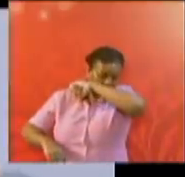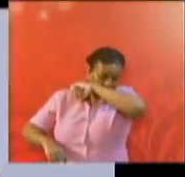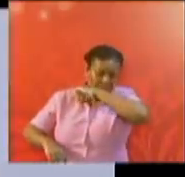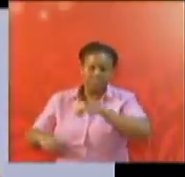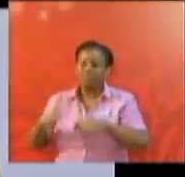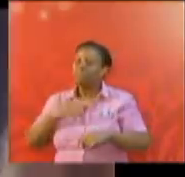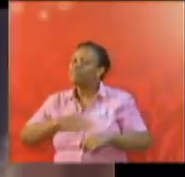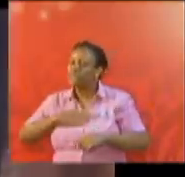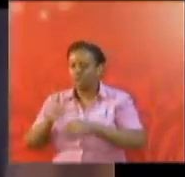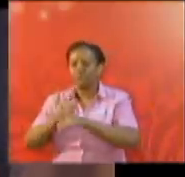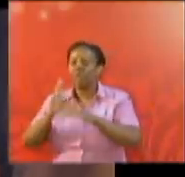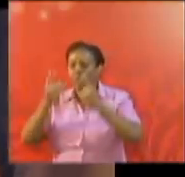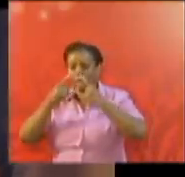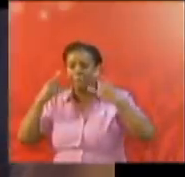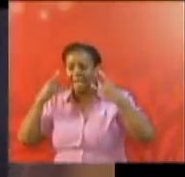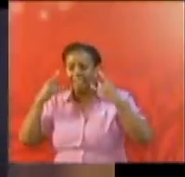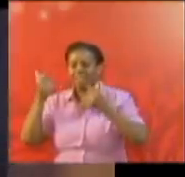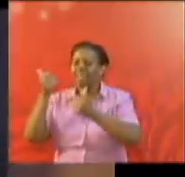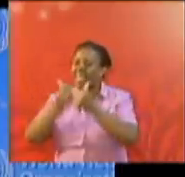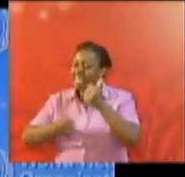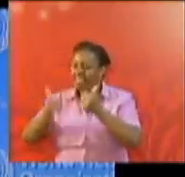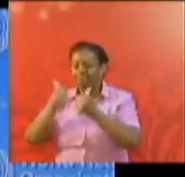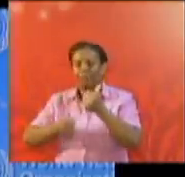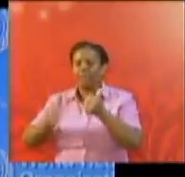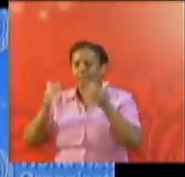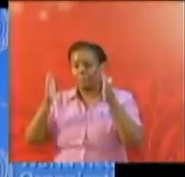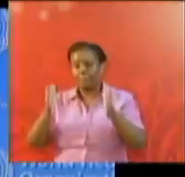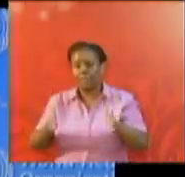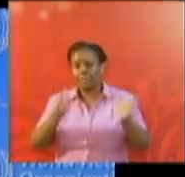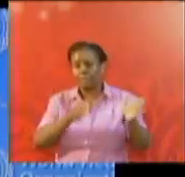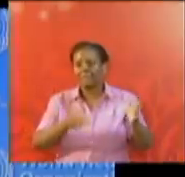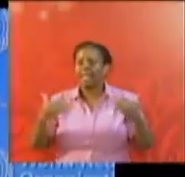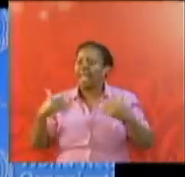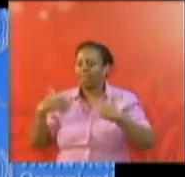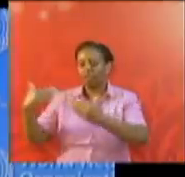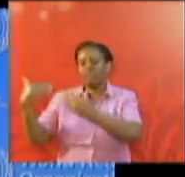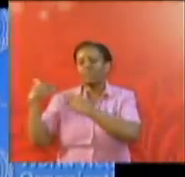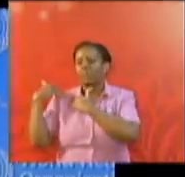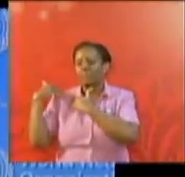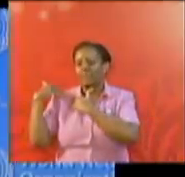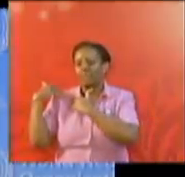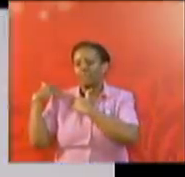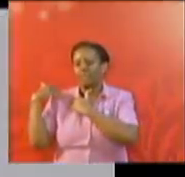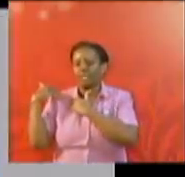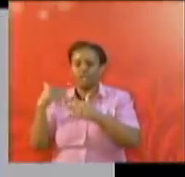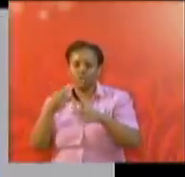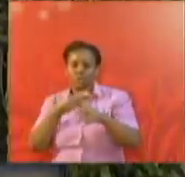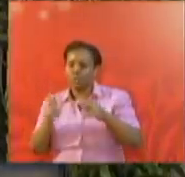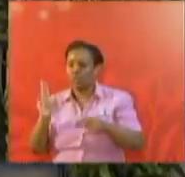physical distancing. Everyone has a role to play. And this is far from over. So we all have to play our part.